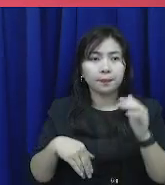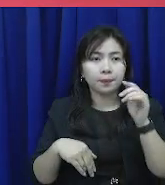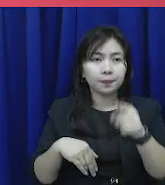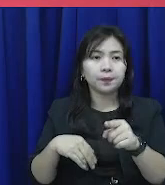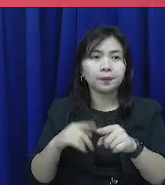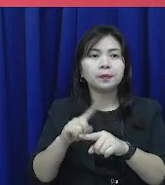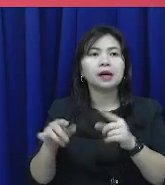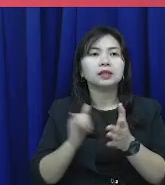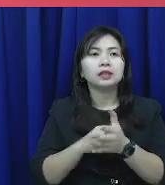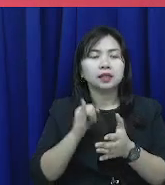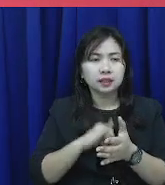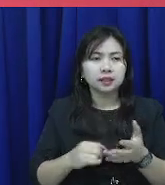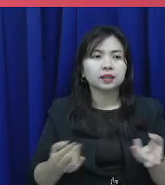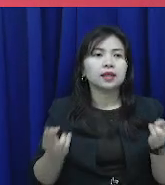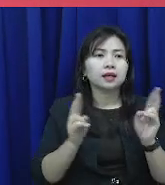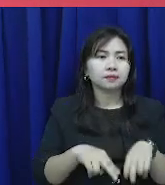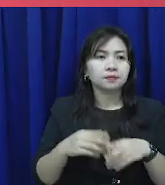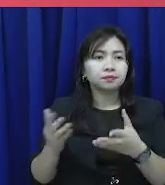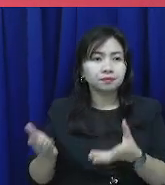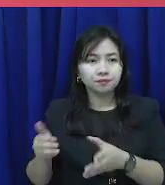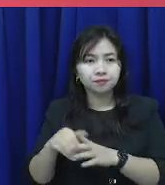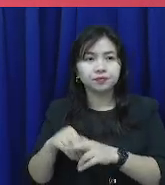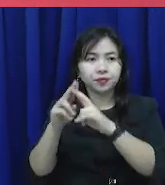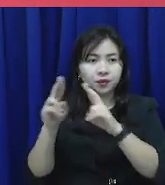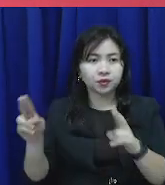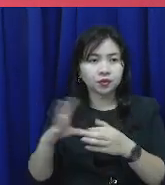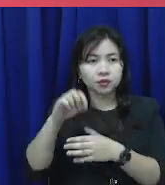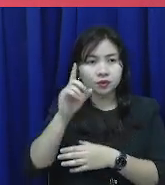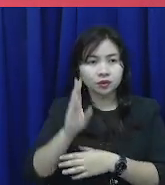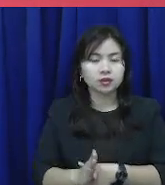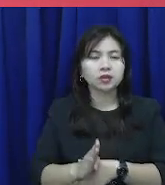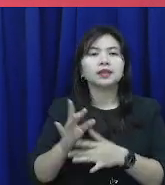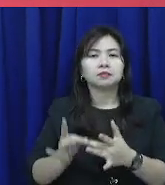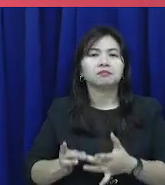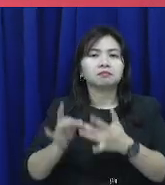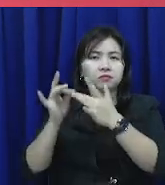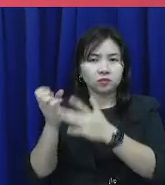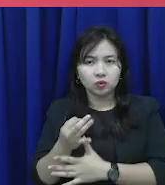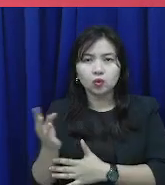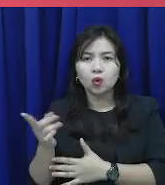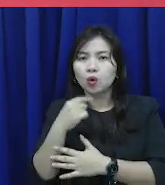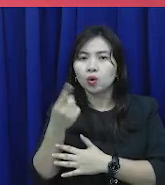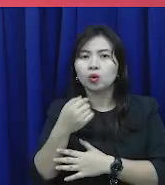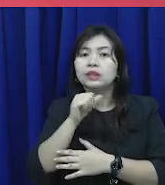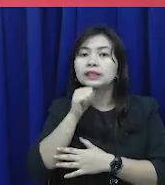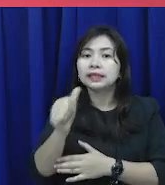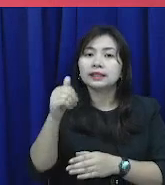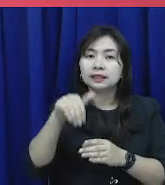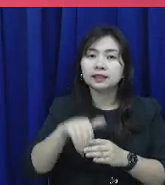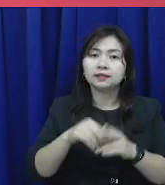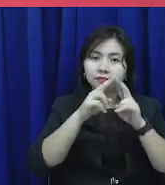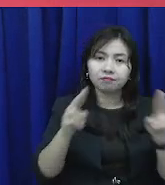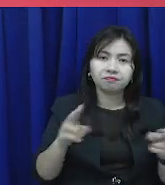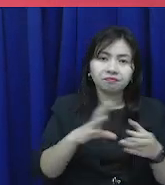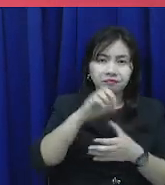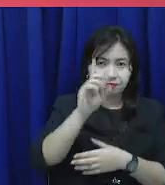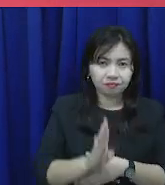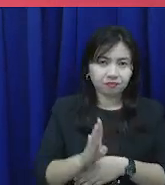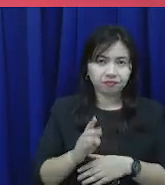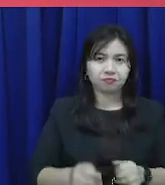is already in the house of God How much more for those that are not in the house of God I'm not saying that we should be